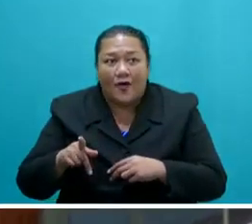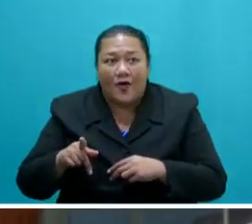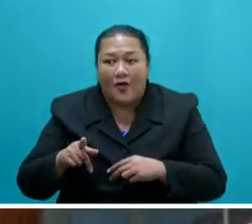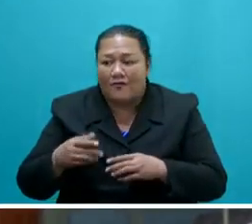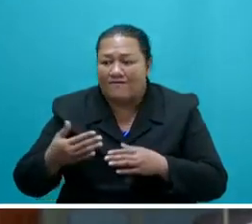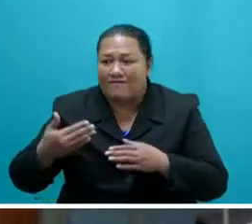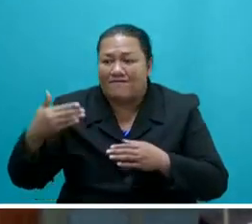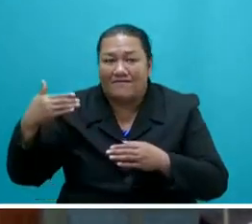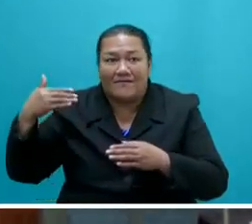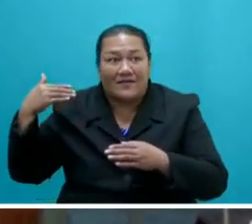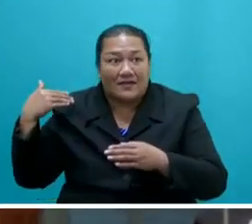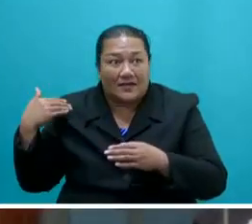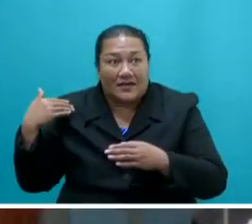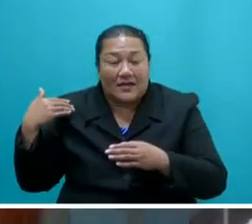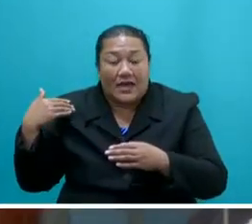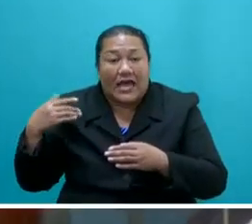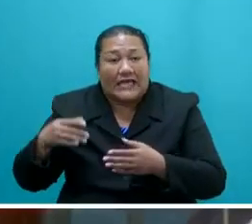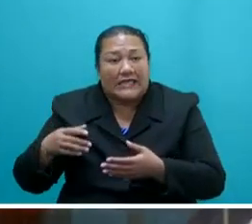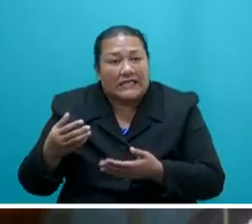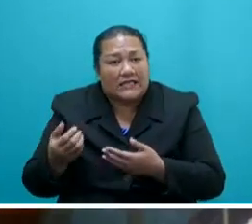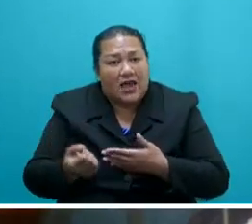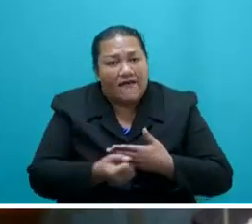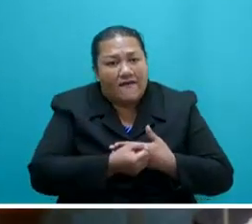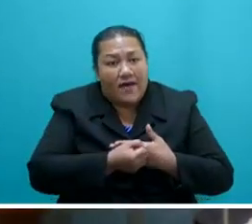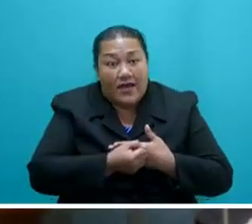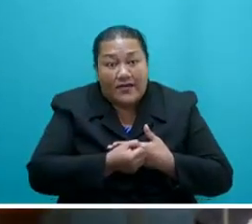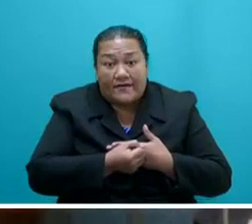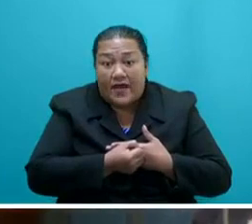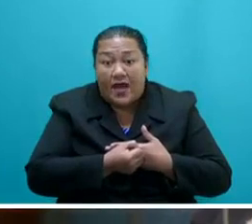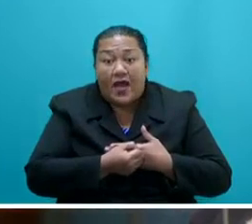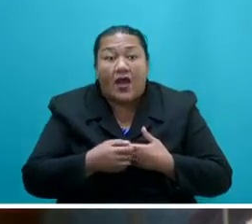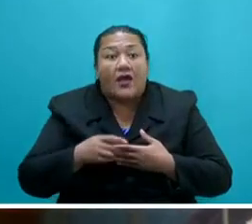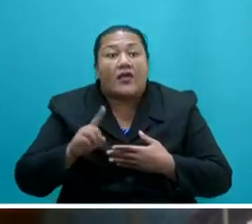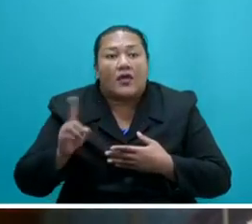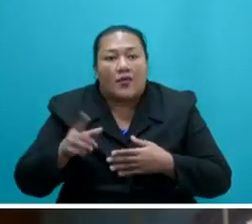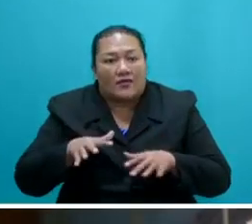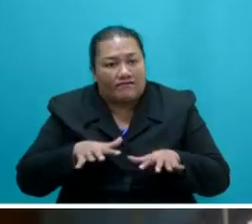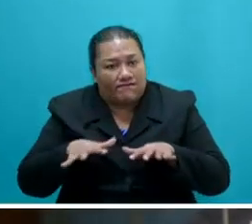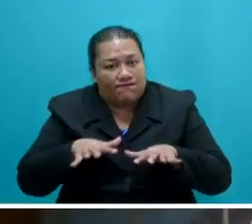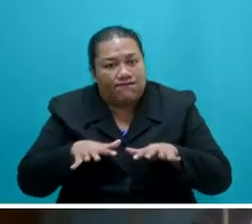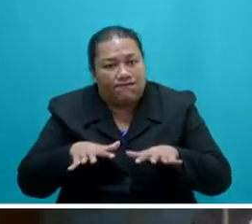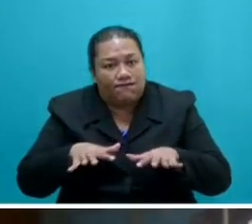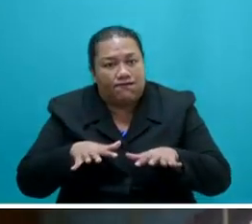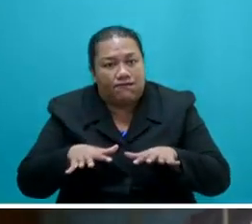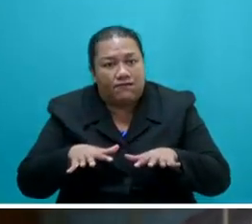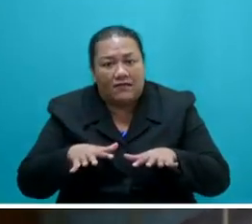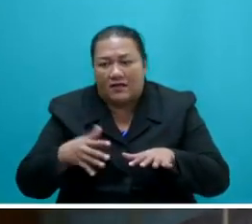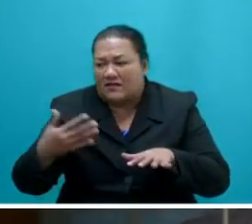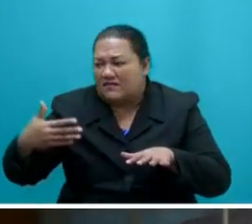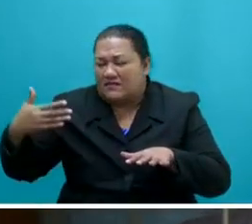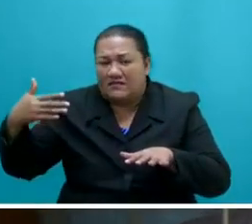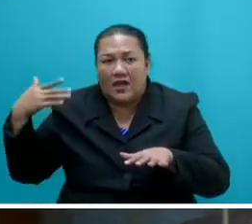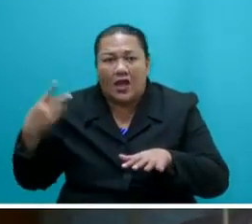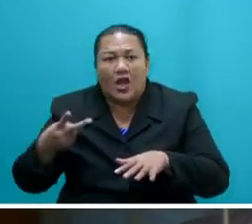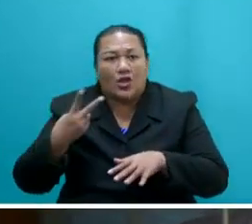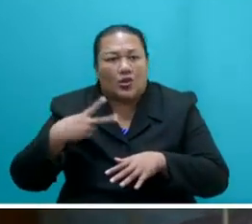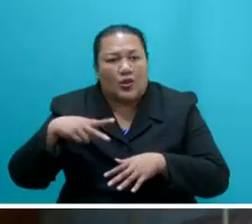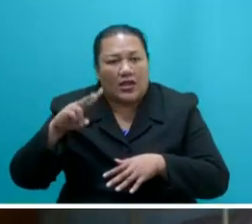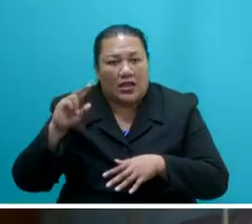wish to recognize their bravery and survival against the earthquake which shook the whole island of Kandava on Sunday, 20th